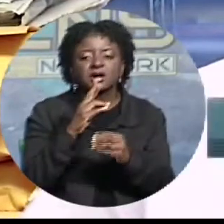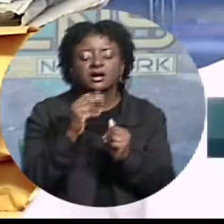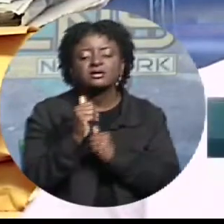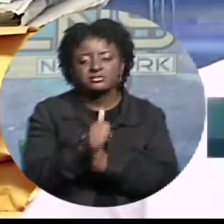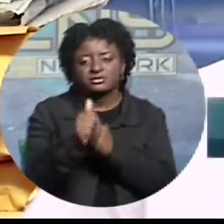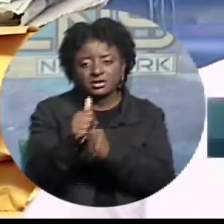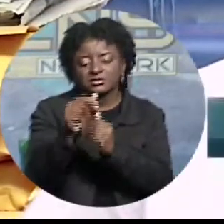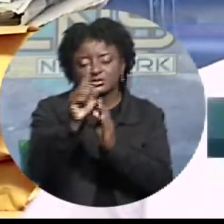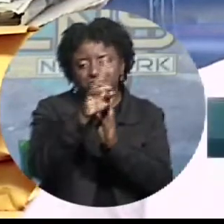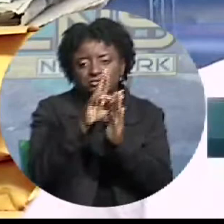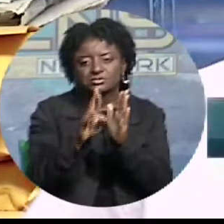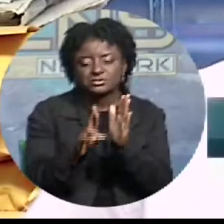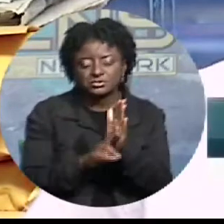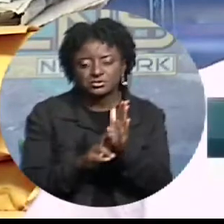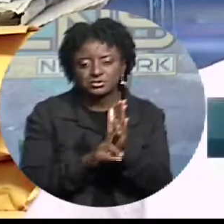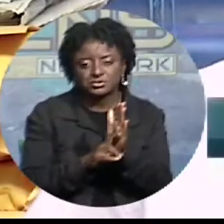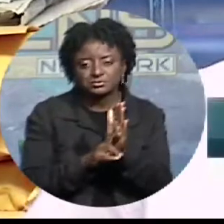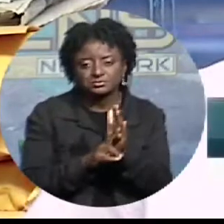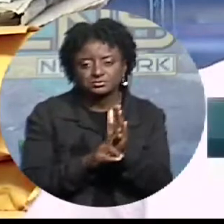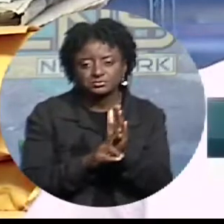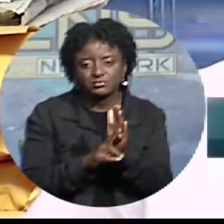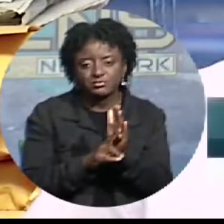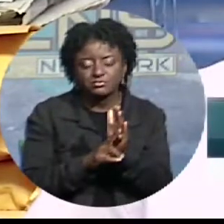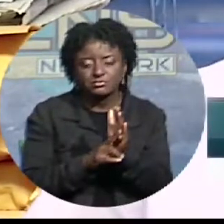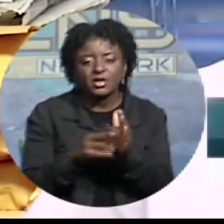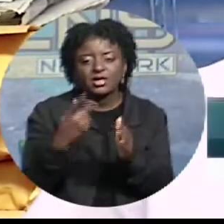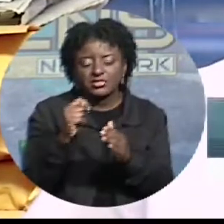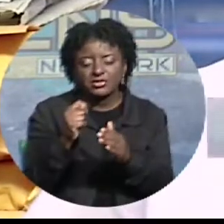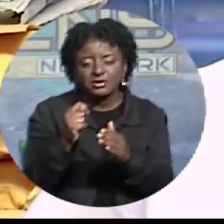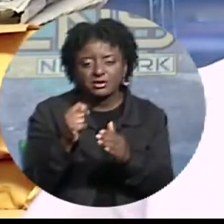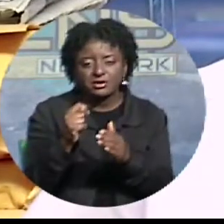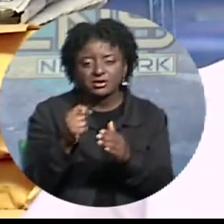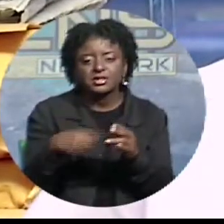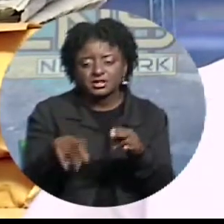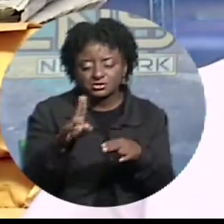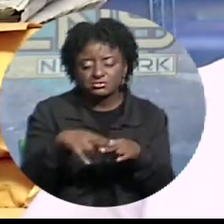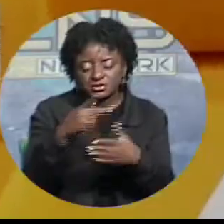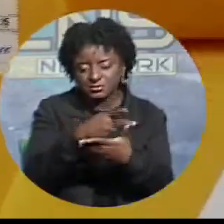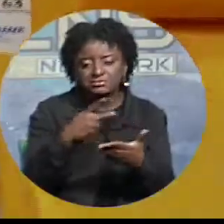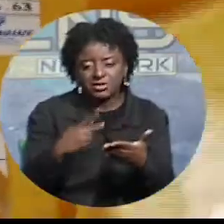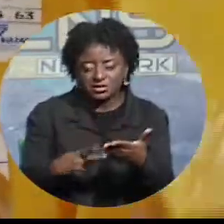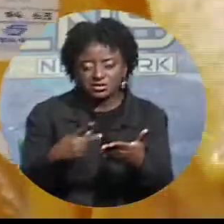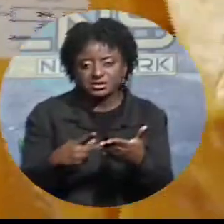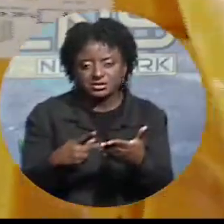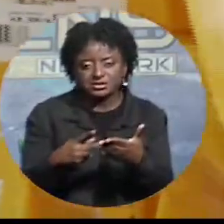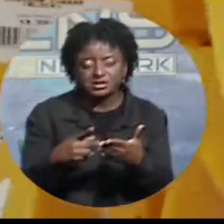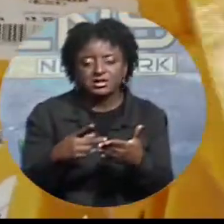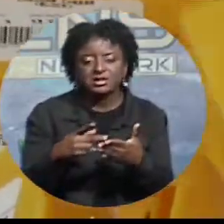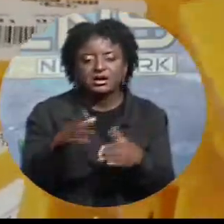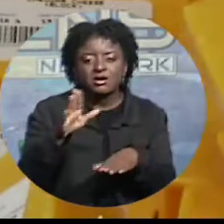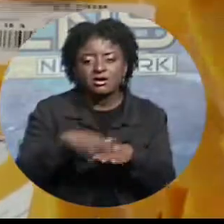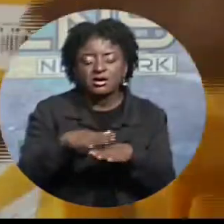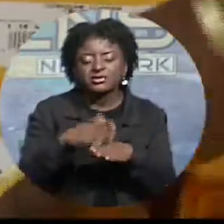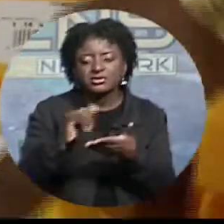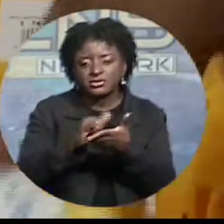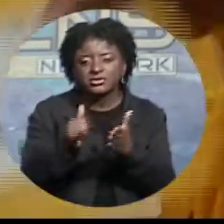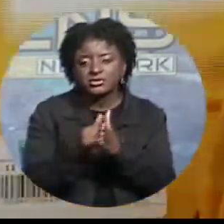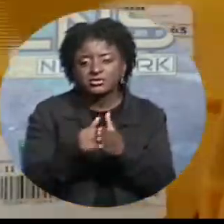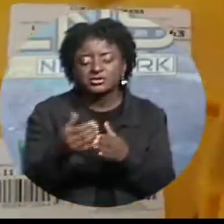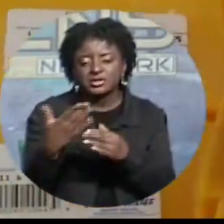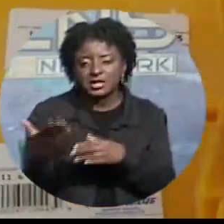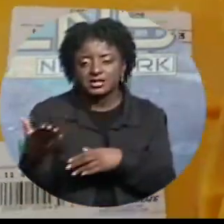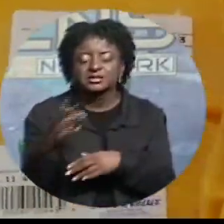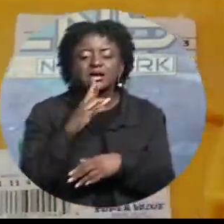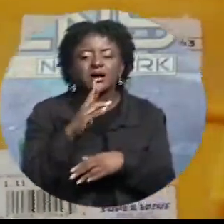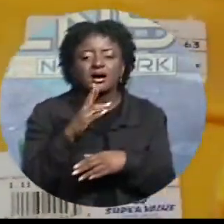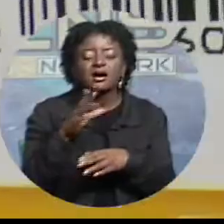markups that we find placed on the bread basket items are the approved prices. So here's the breakdown. Whatever price the